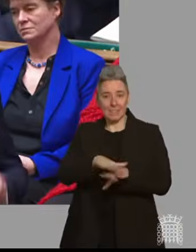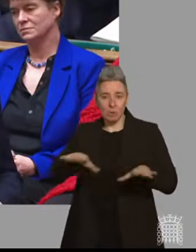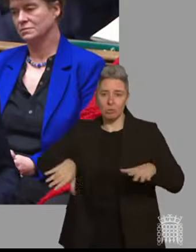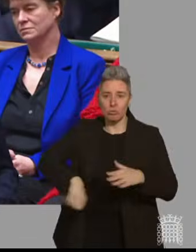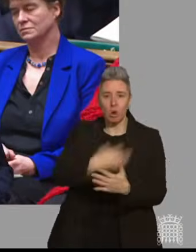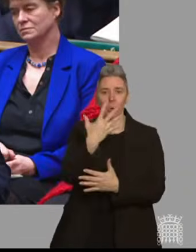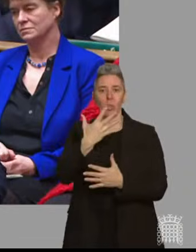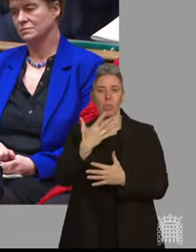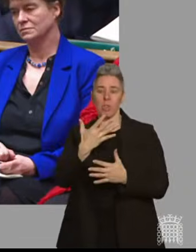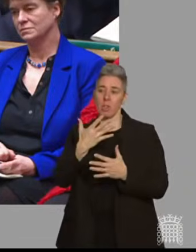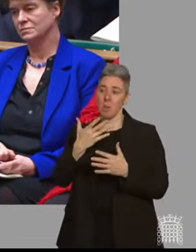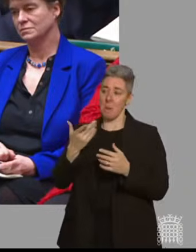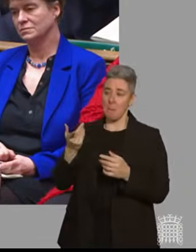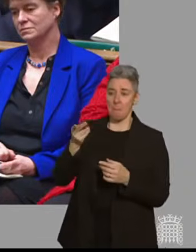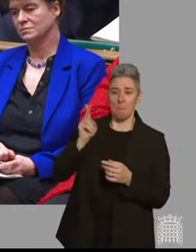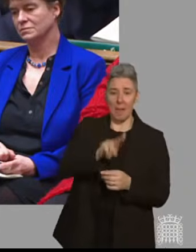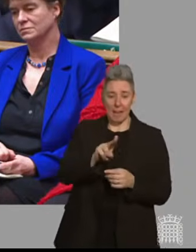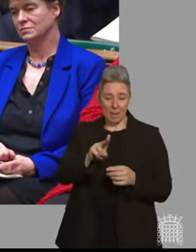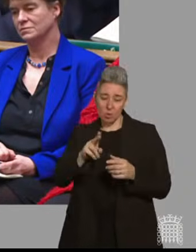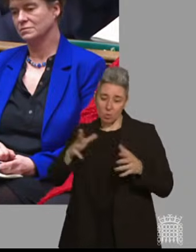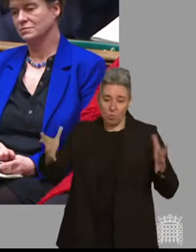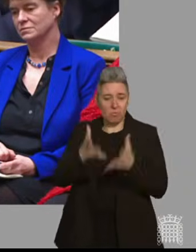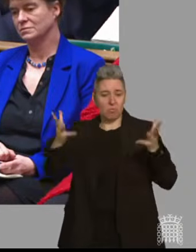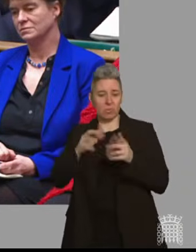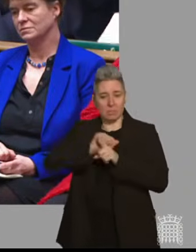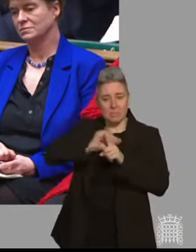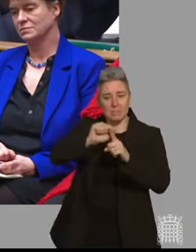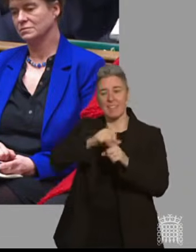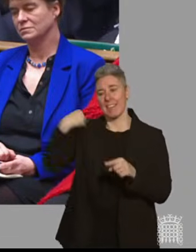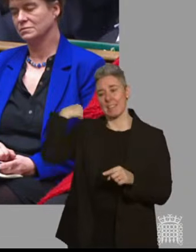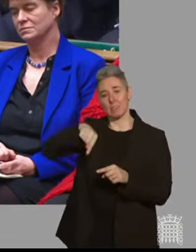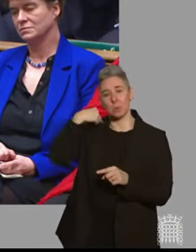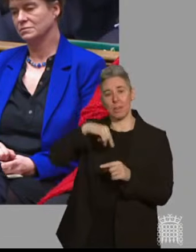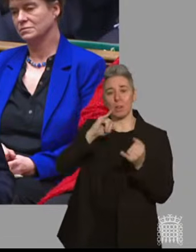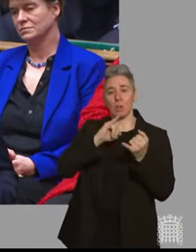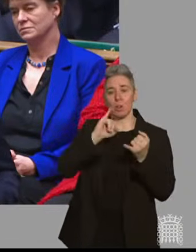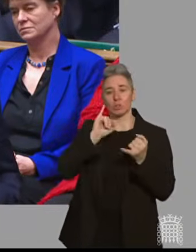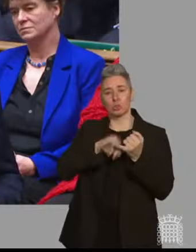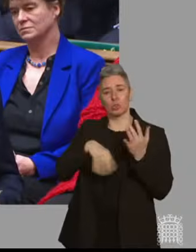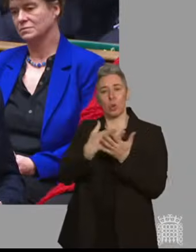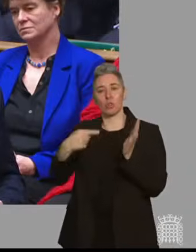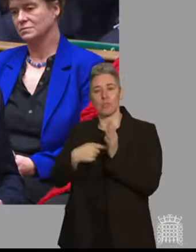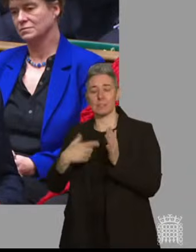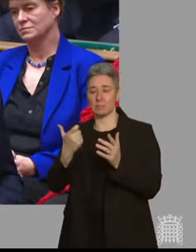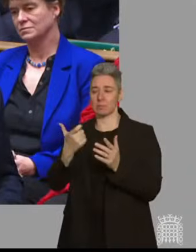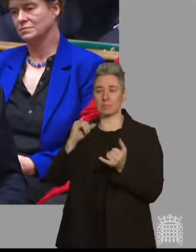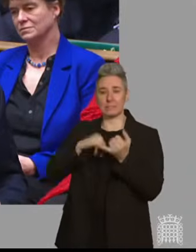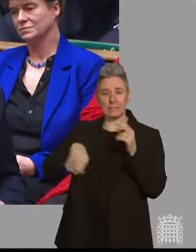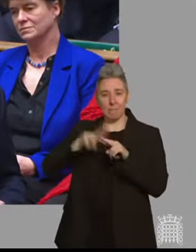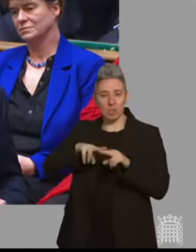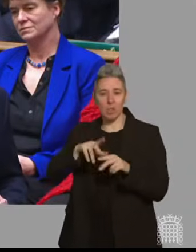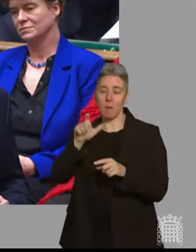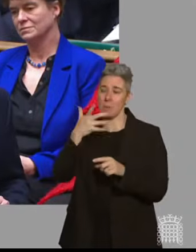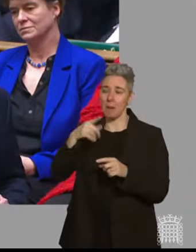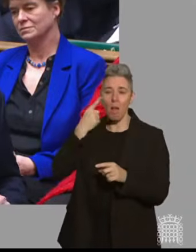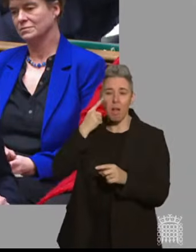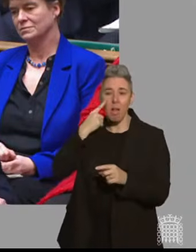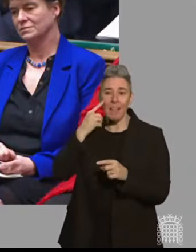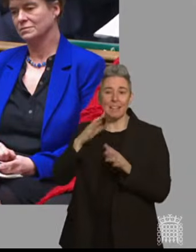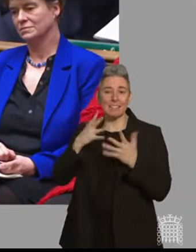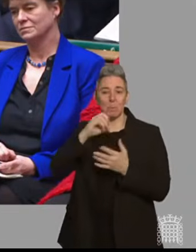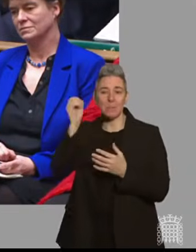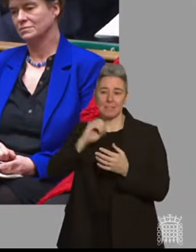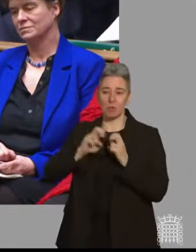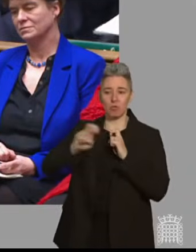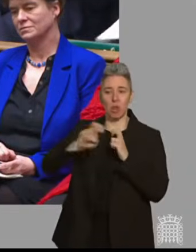seen Stoke-on-Trent and Staffordshire see a tenfold increase in transport funding year in, year out. I know the party opposite like to